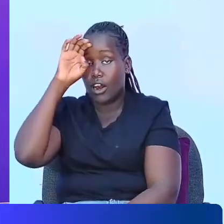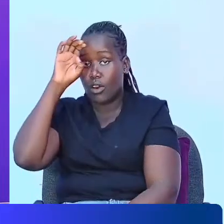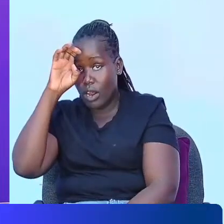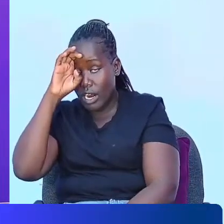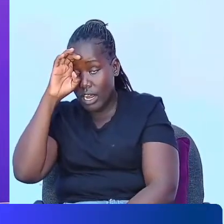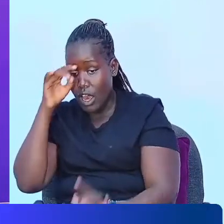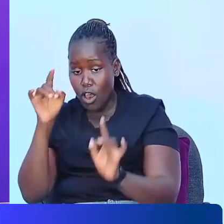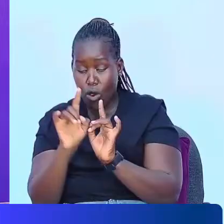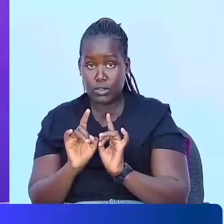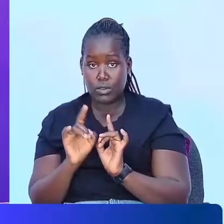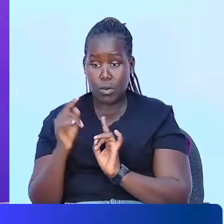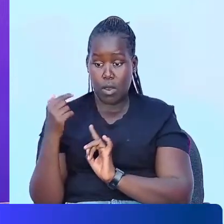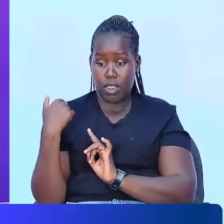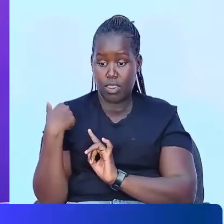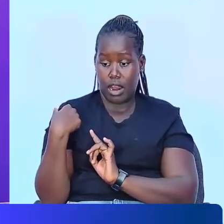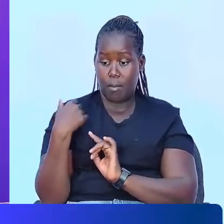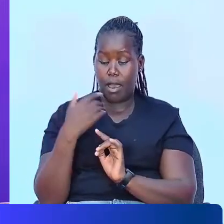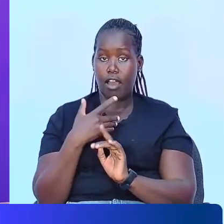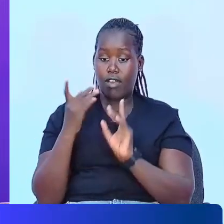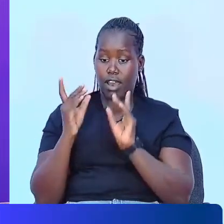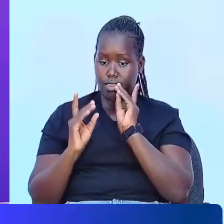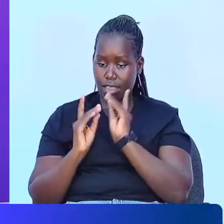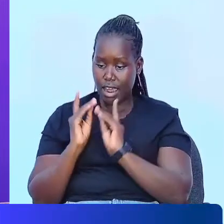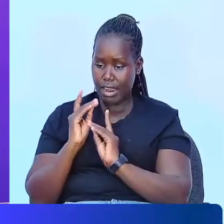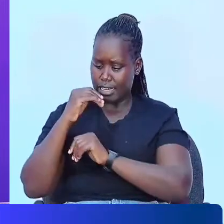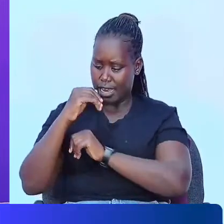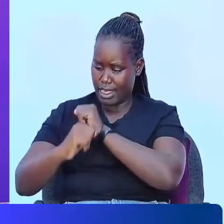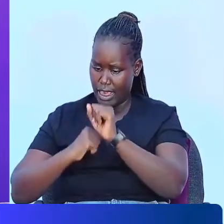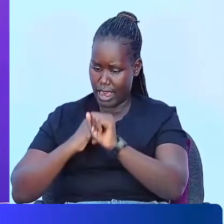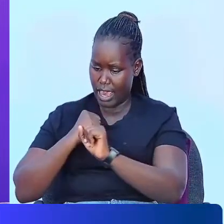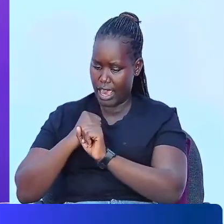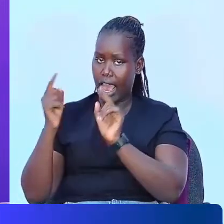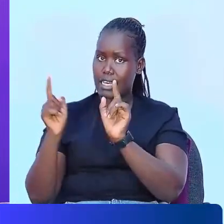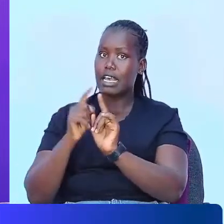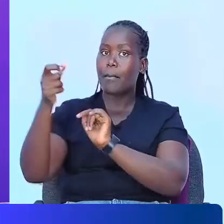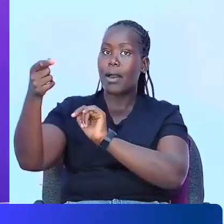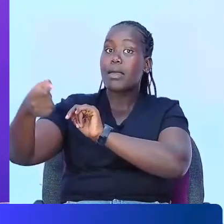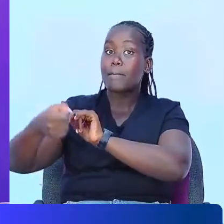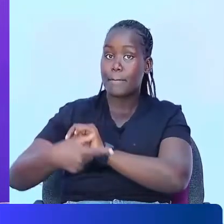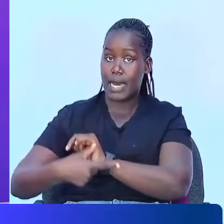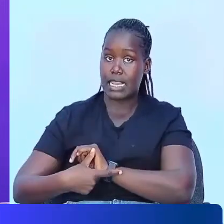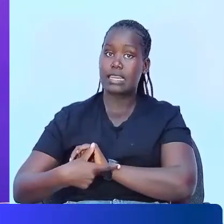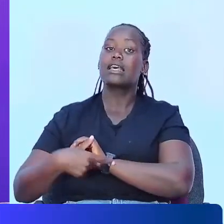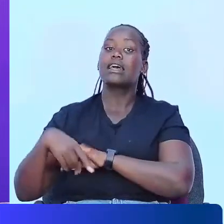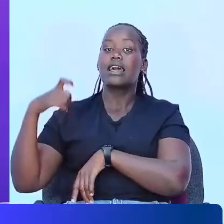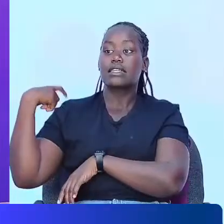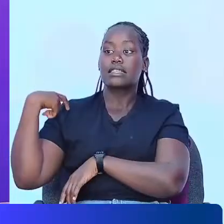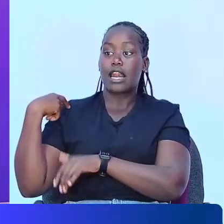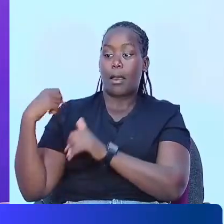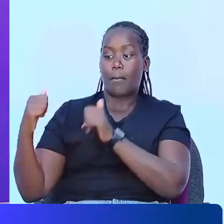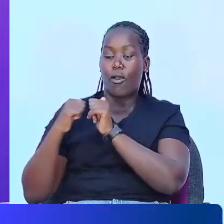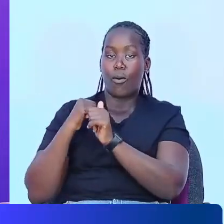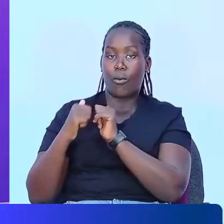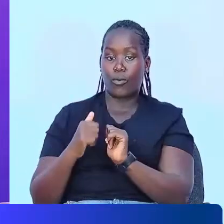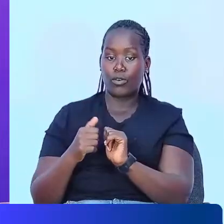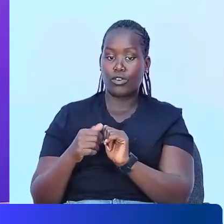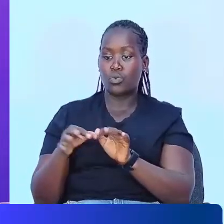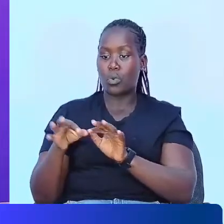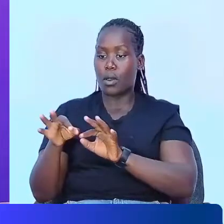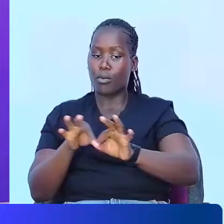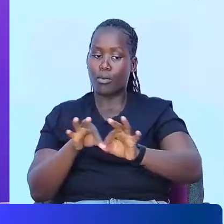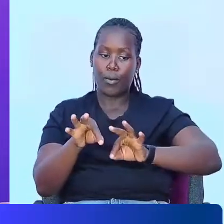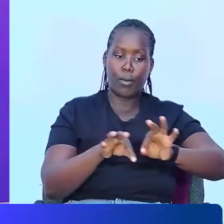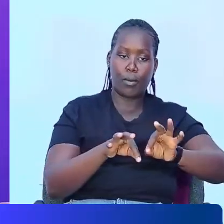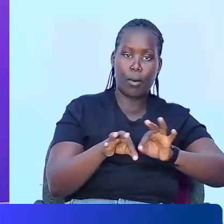the date, the year, the month when you have applied, and the year. So it is a number that, we interpret each digit on